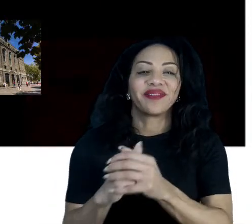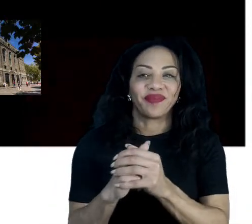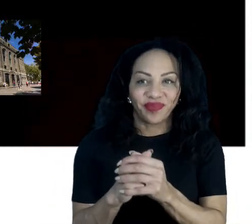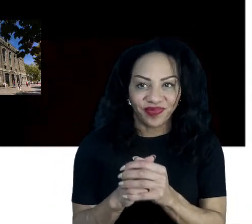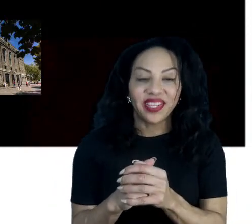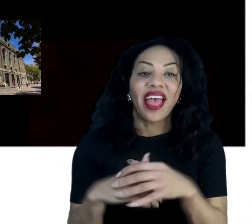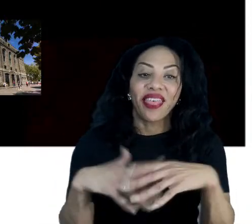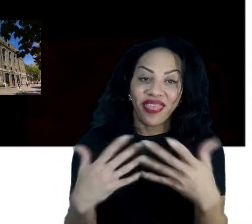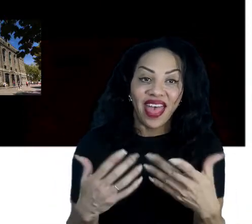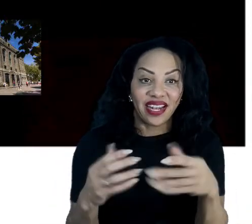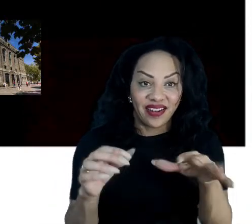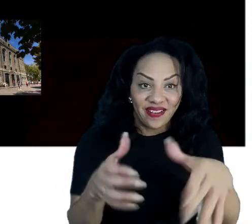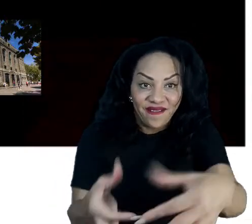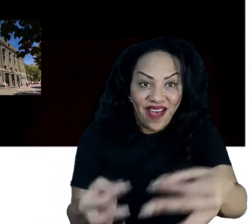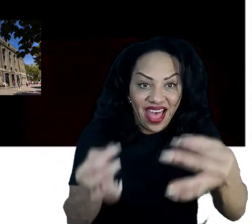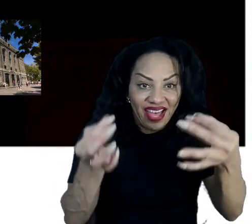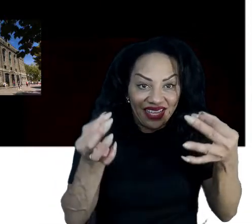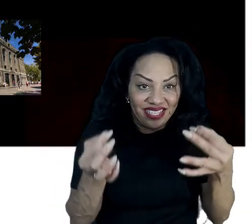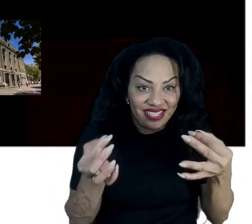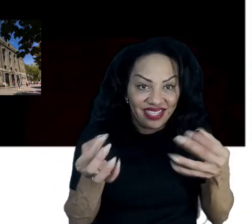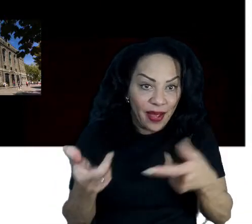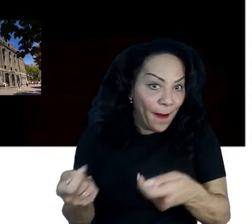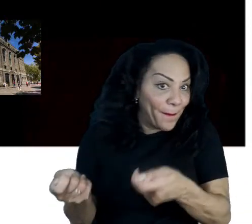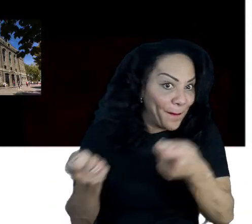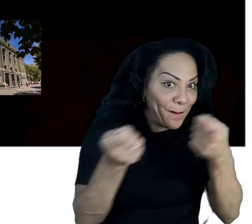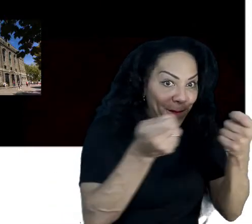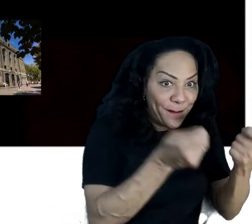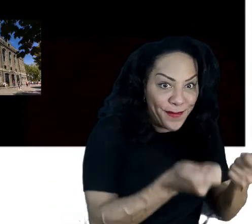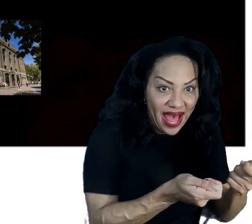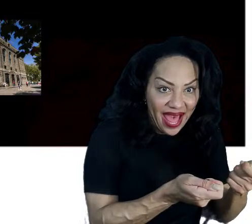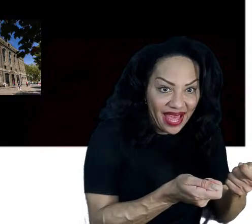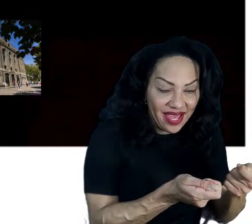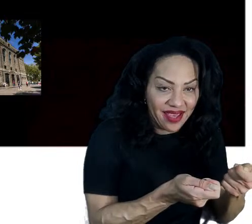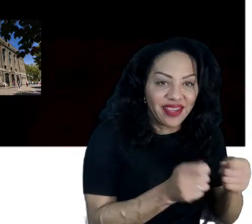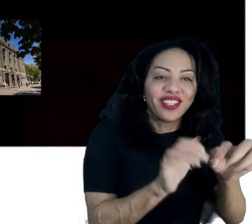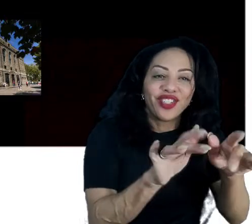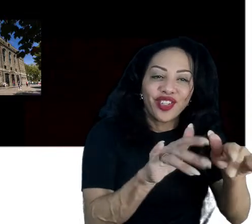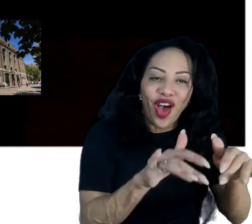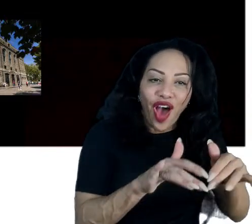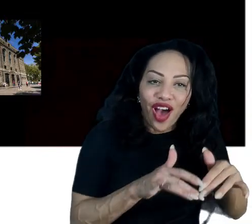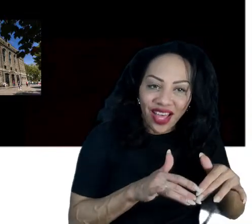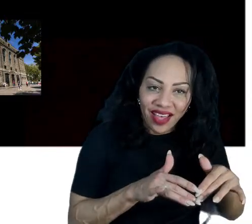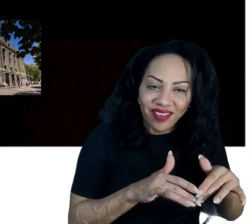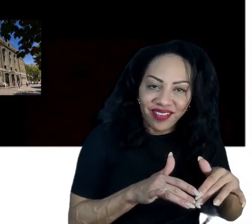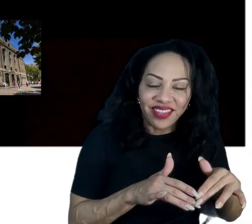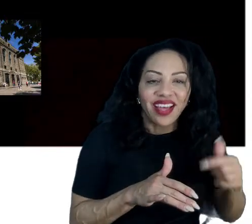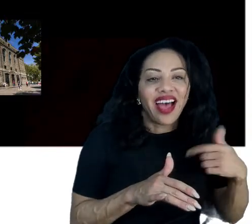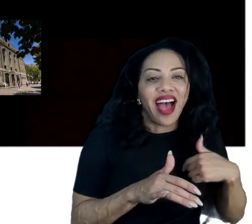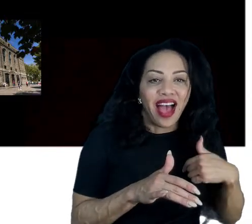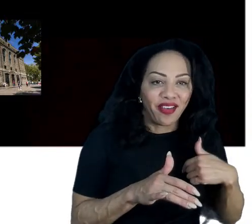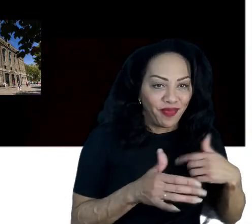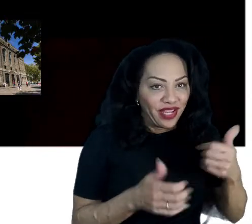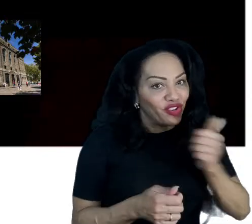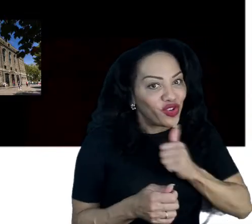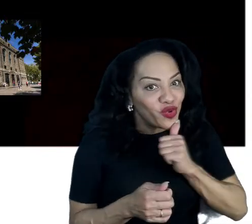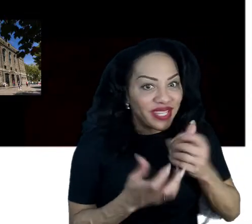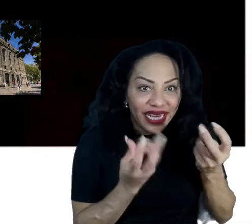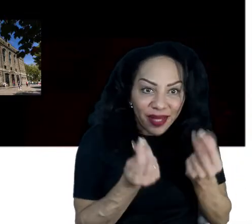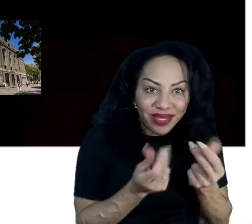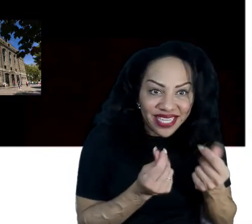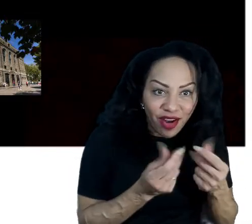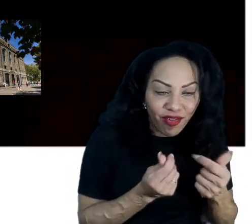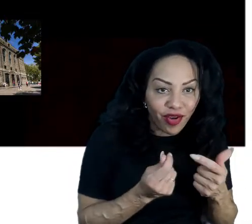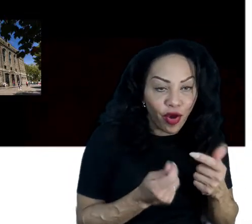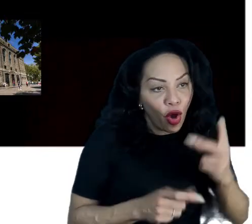circle. And so I've been working with material, I've been animating it, reactivating it, working with